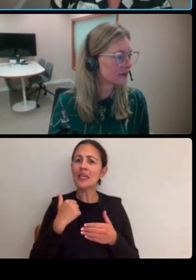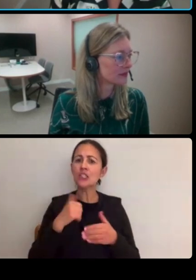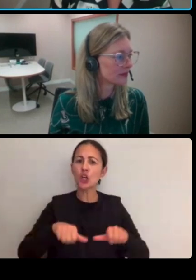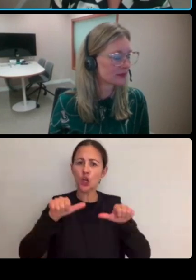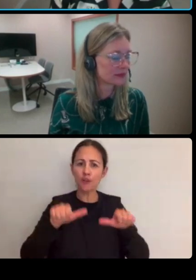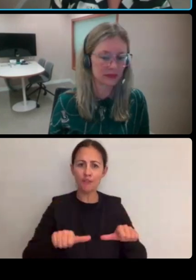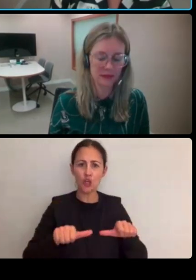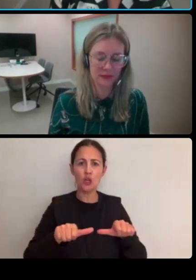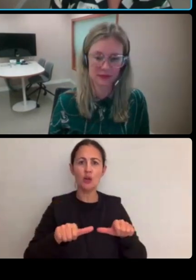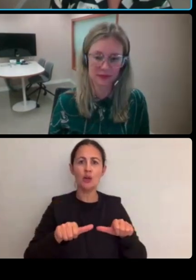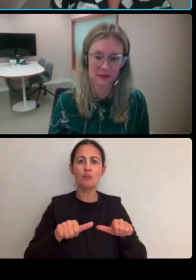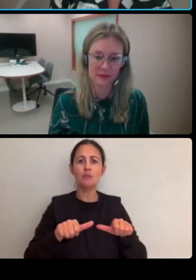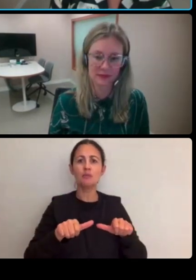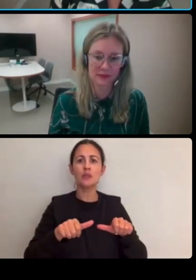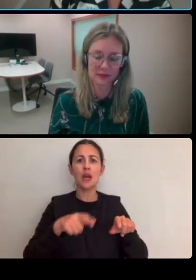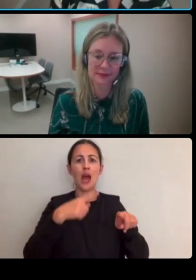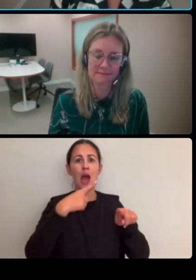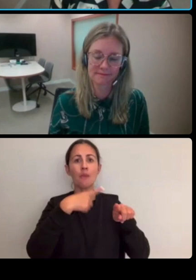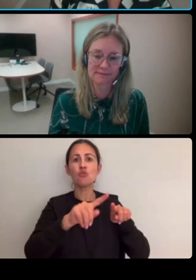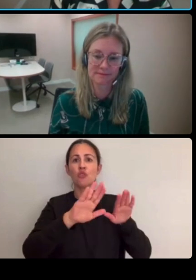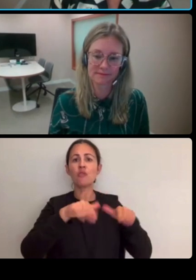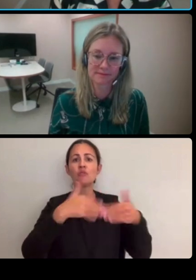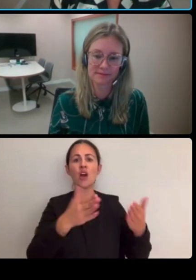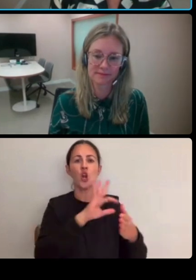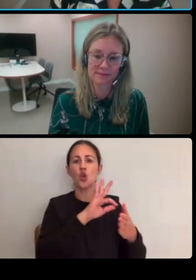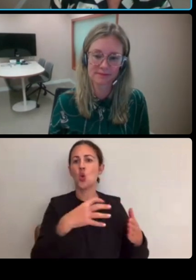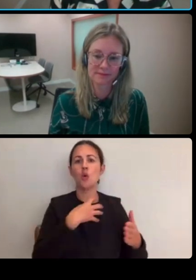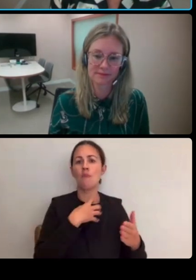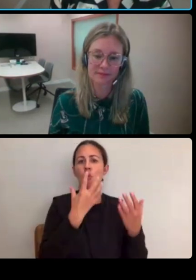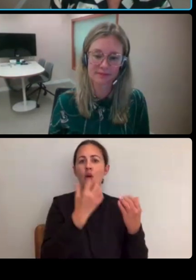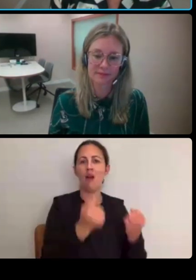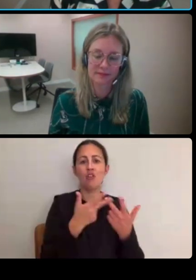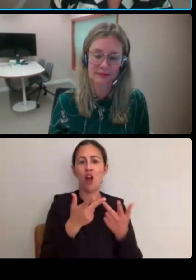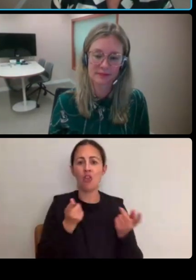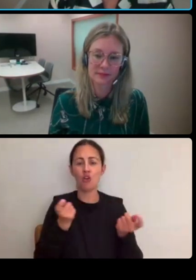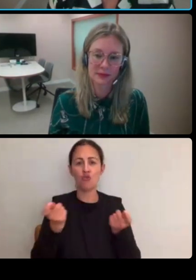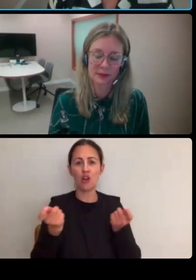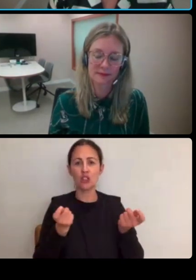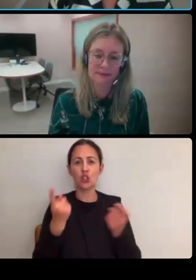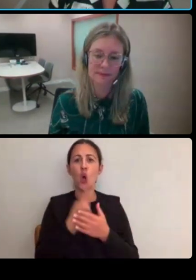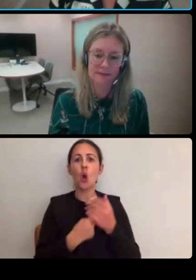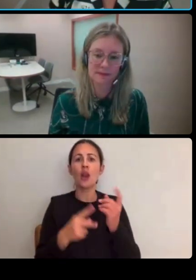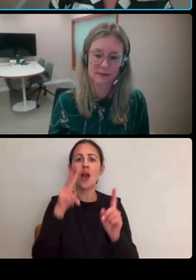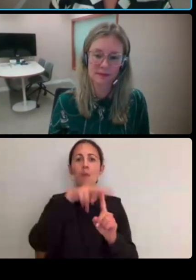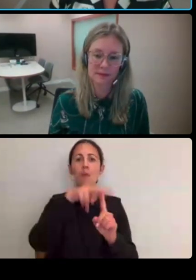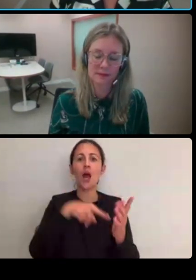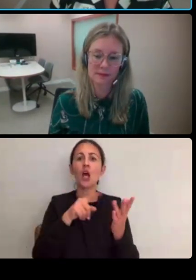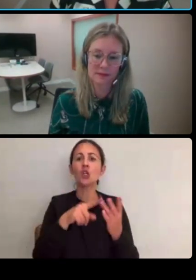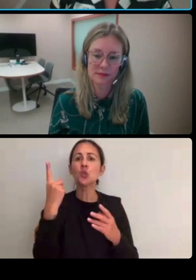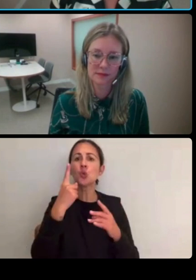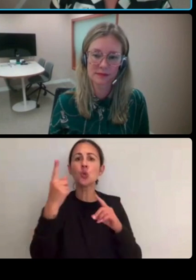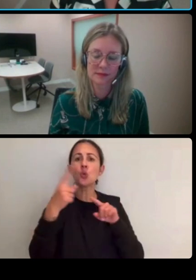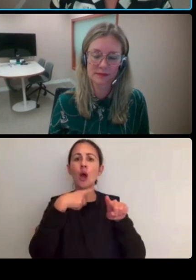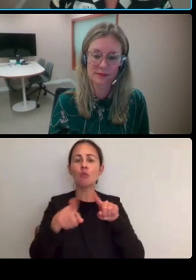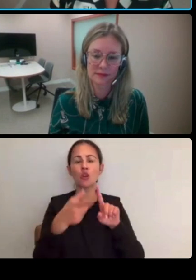longer exist. There are currently many regulations and other requirements that are only applicable to approved providers, e.g.